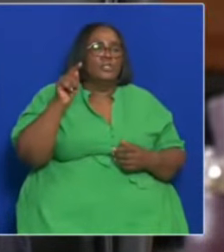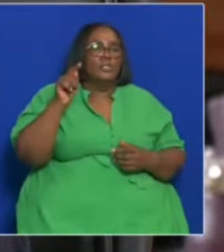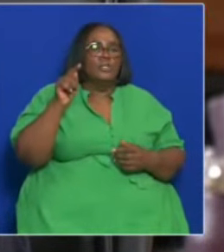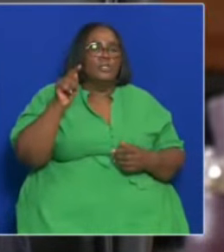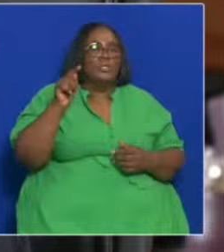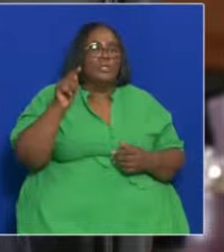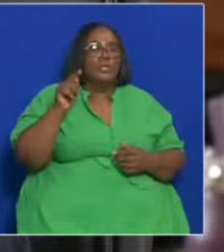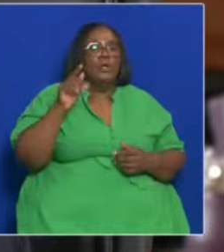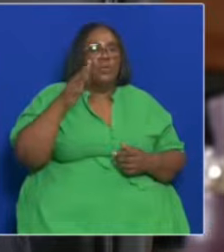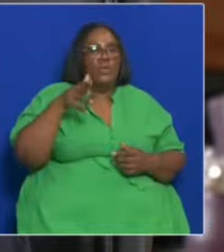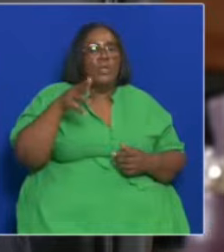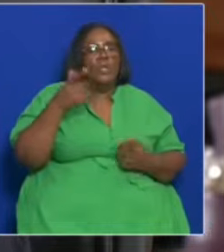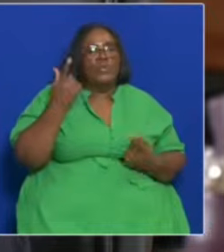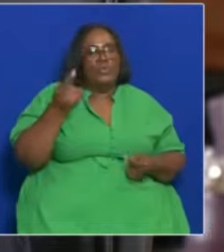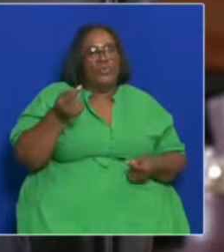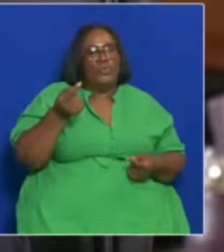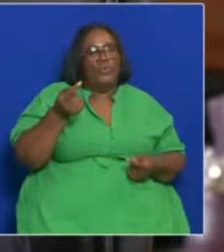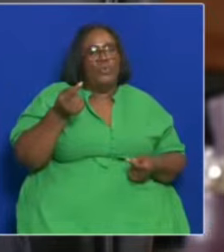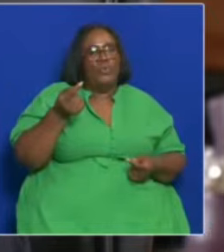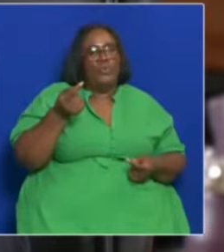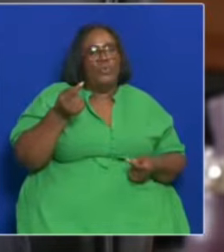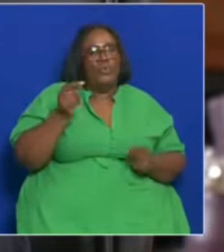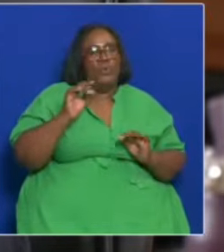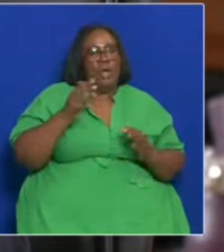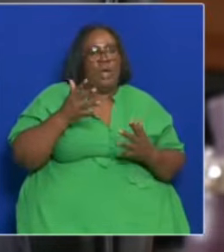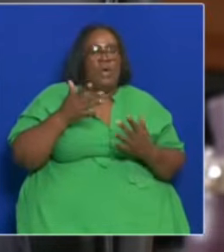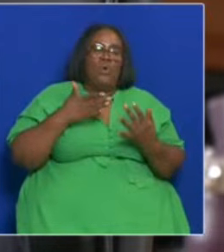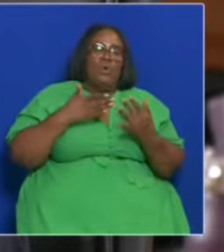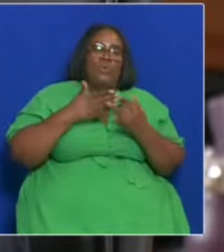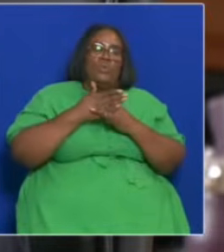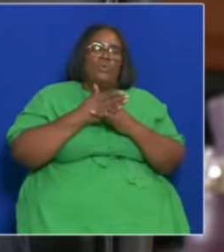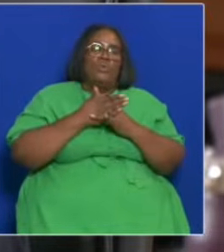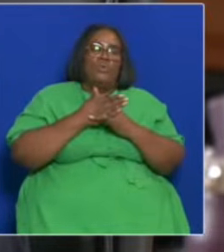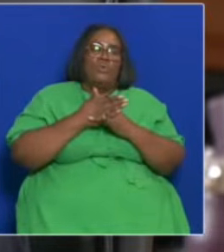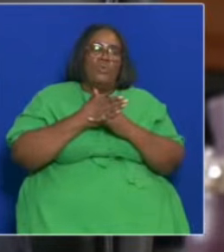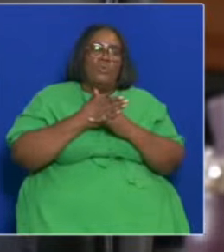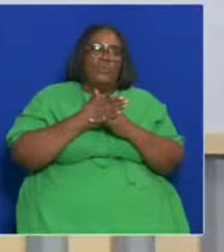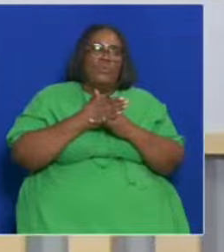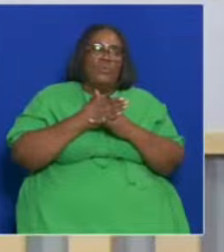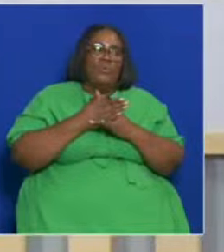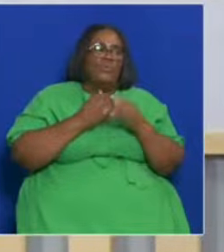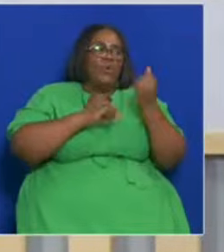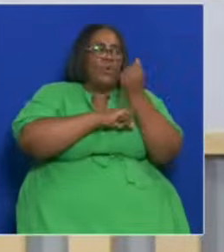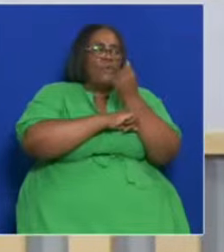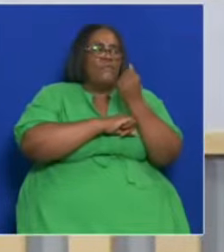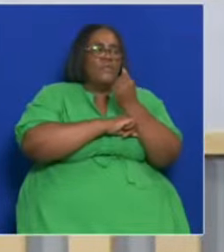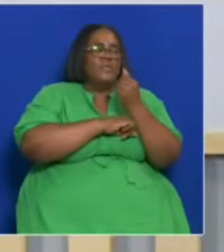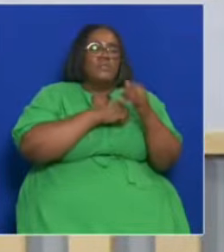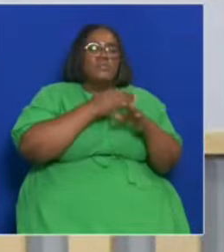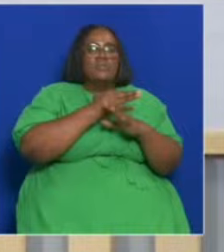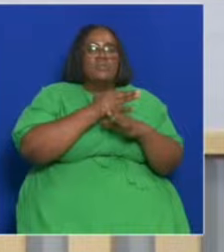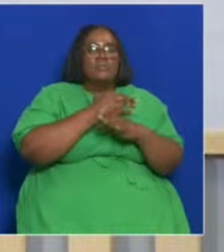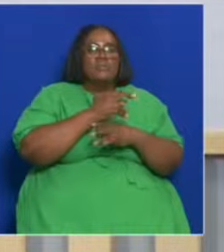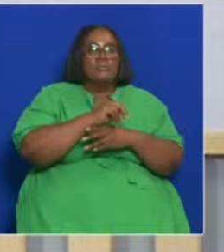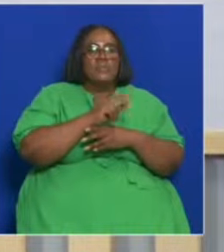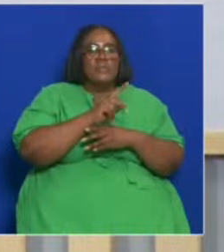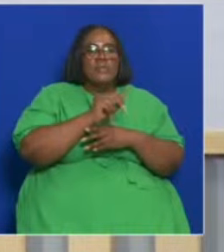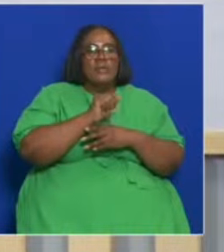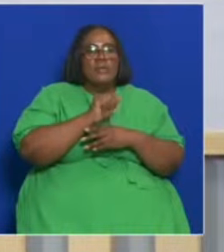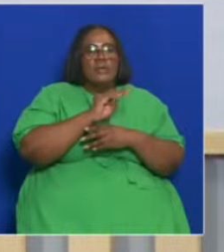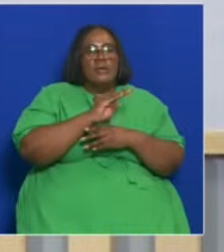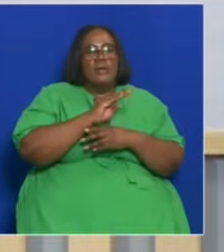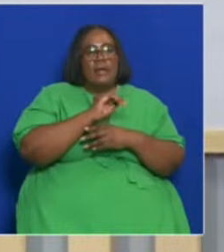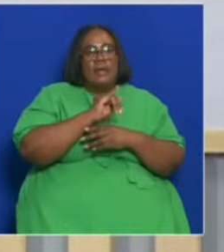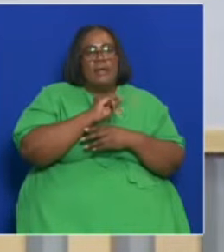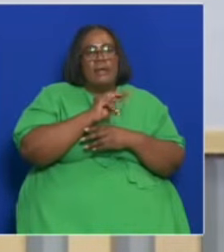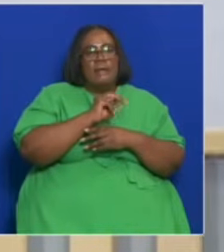through the Office of the Chief of Staff, Mr. Ngabinde. Is that correct? That's correct. And when that happens,